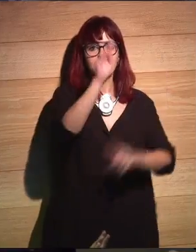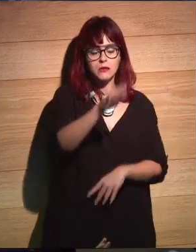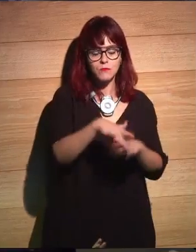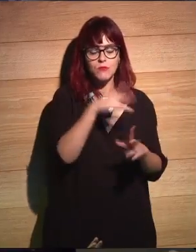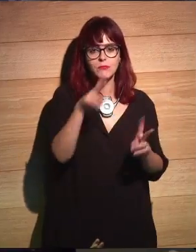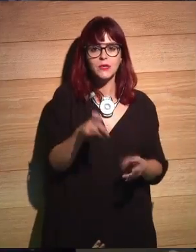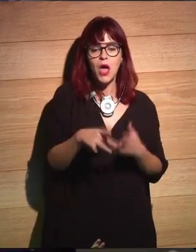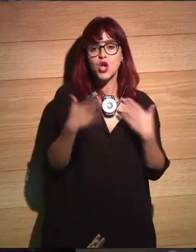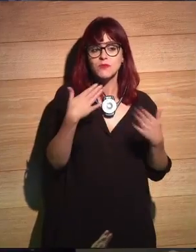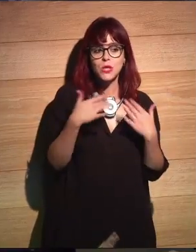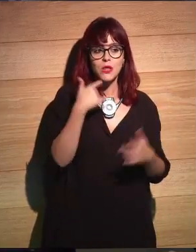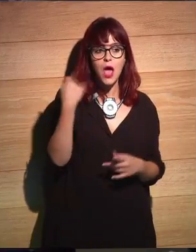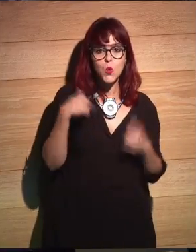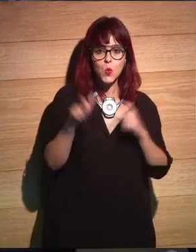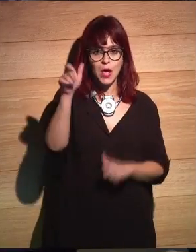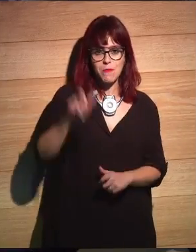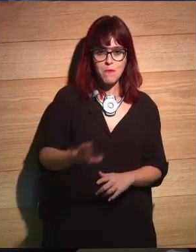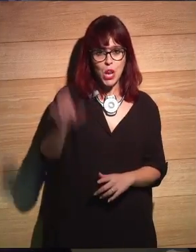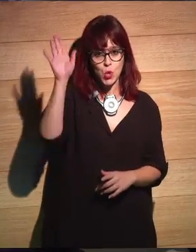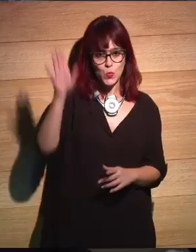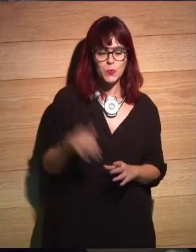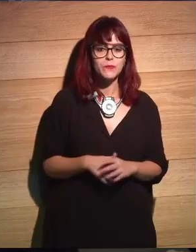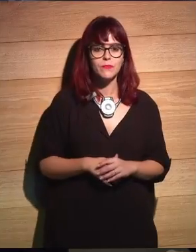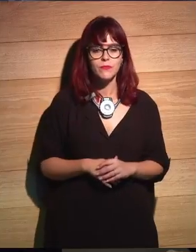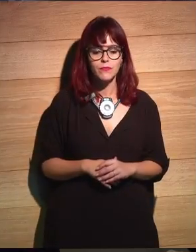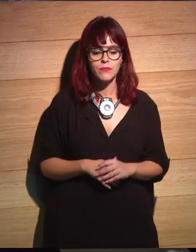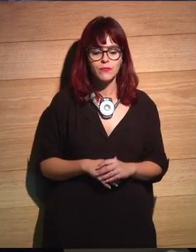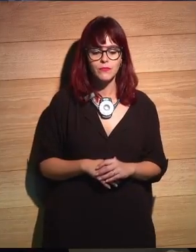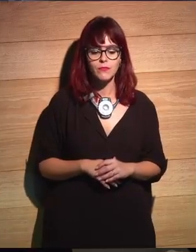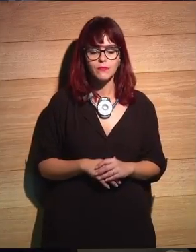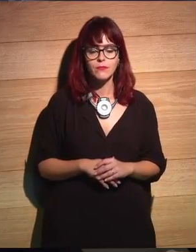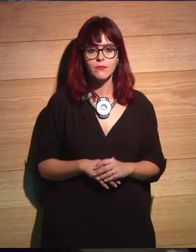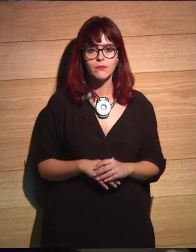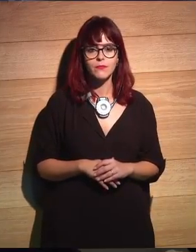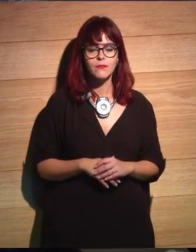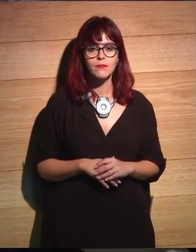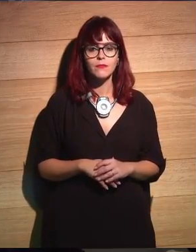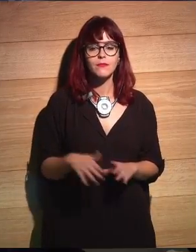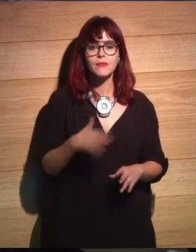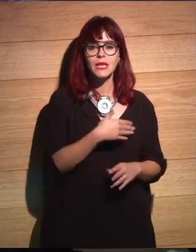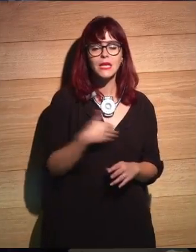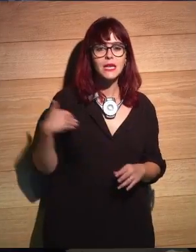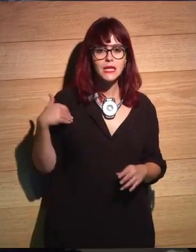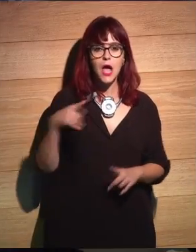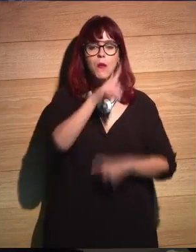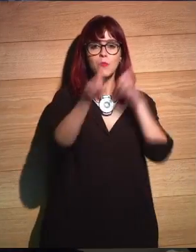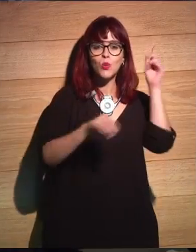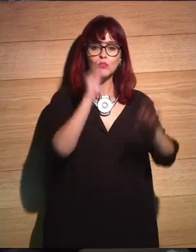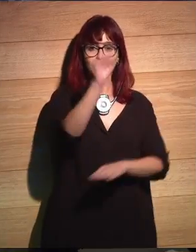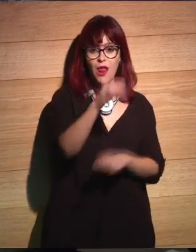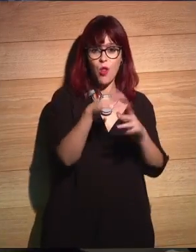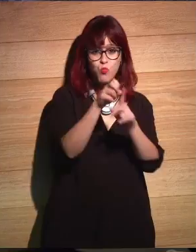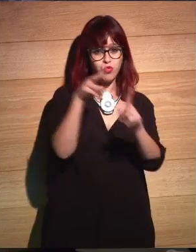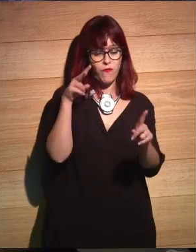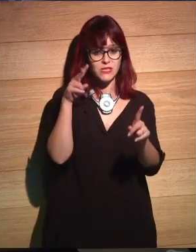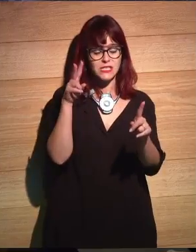want to solve after this debate? I see that there's a question there. I would like to